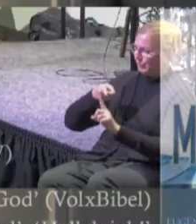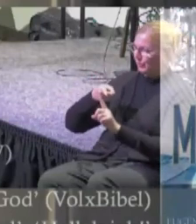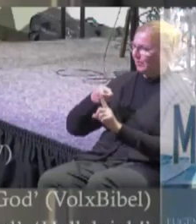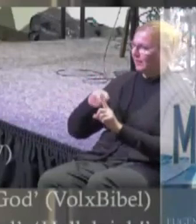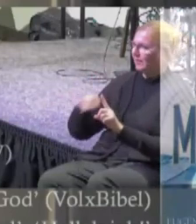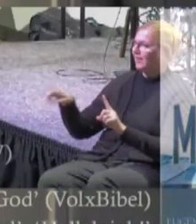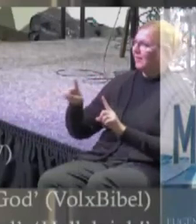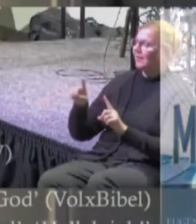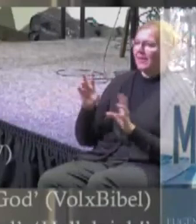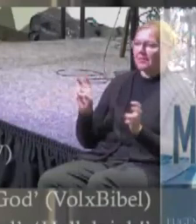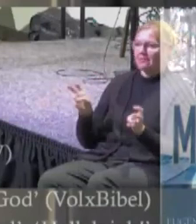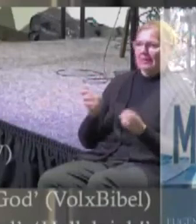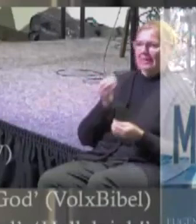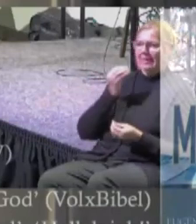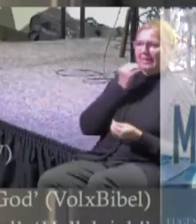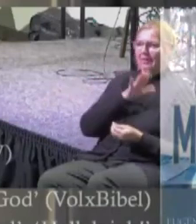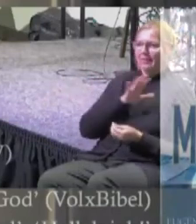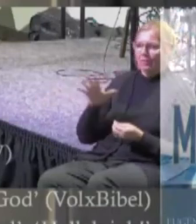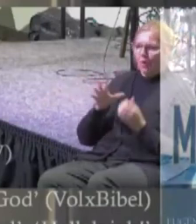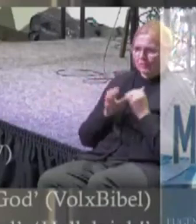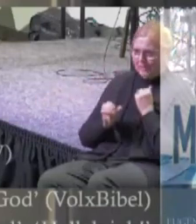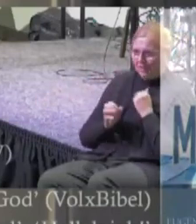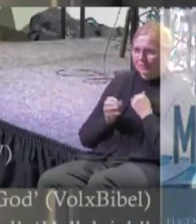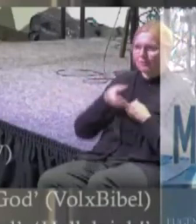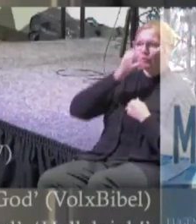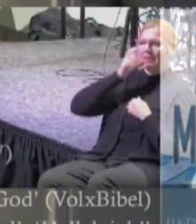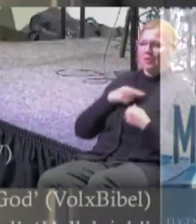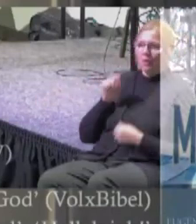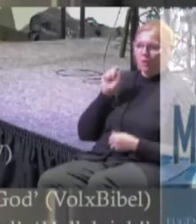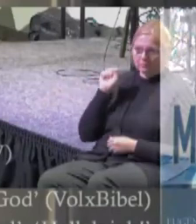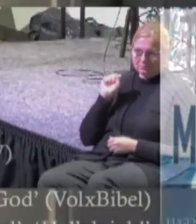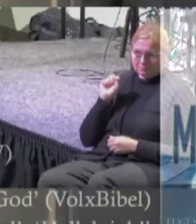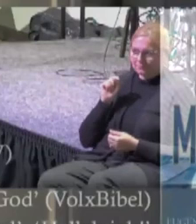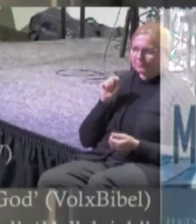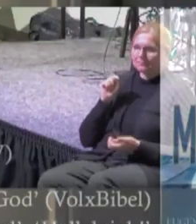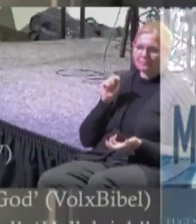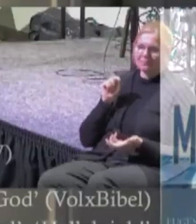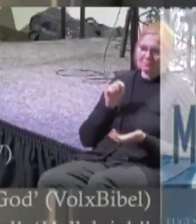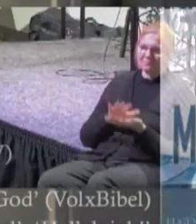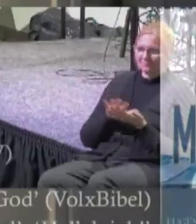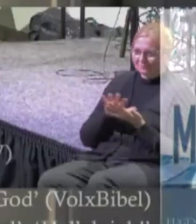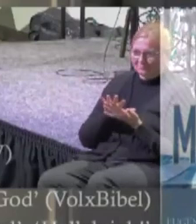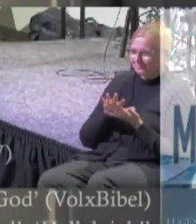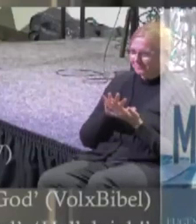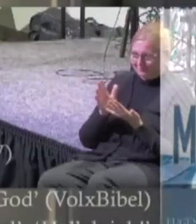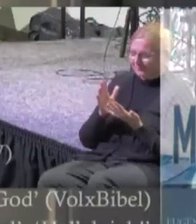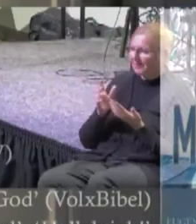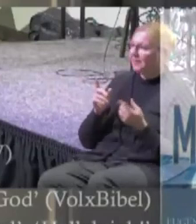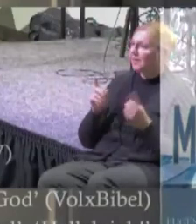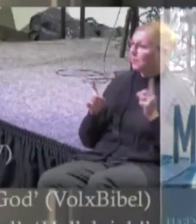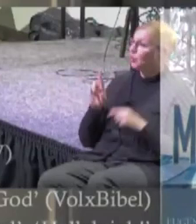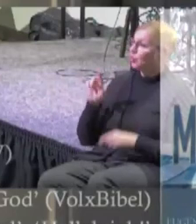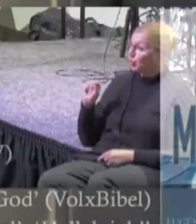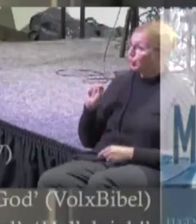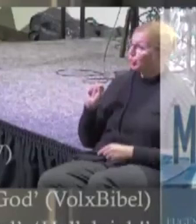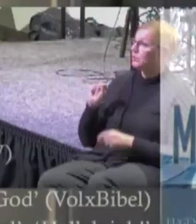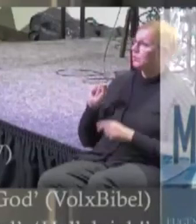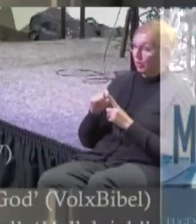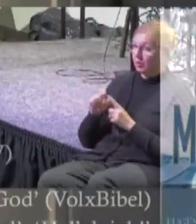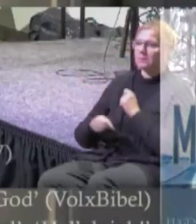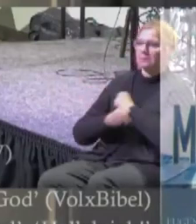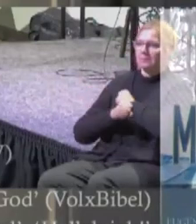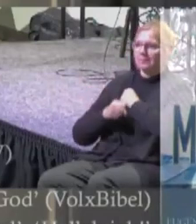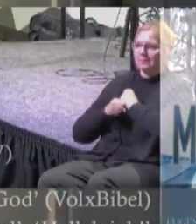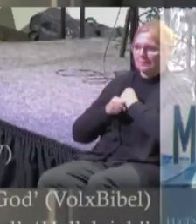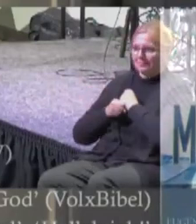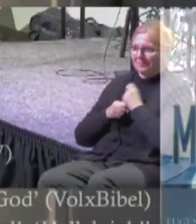eat their own dung and drink their own urine. But rude words work us up, as the author intended. And I'm not going to